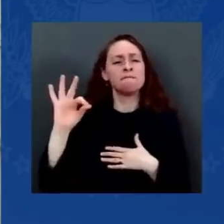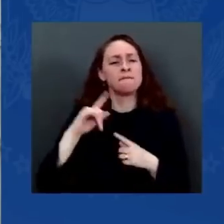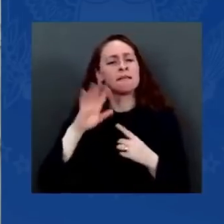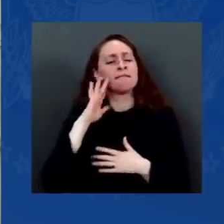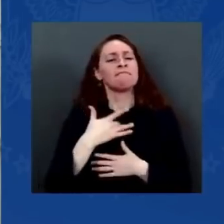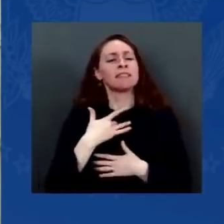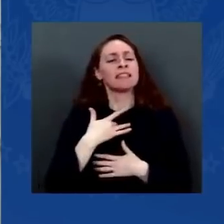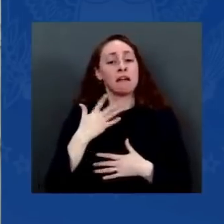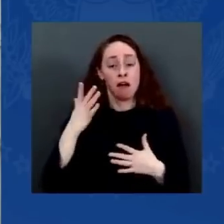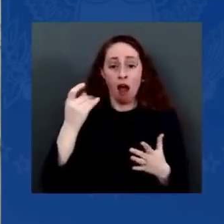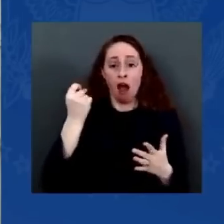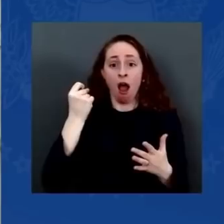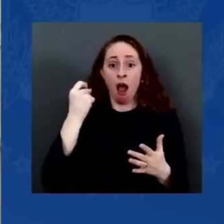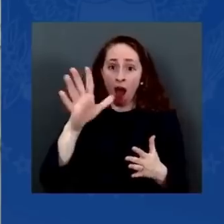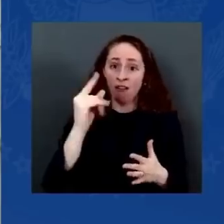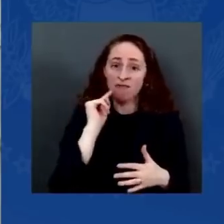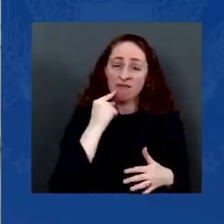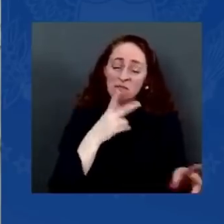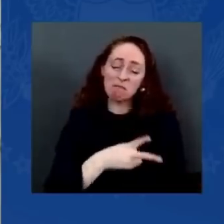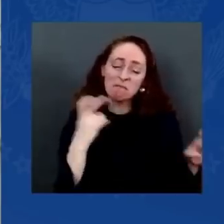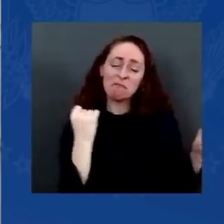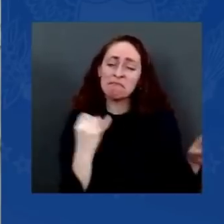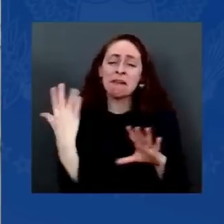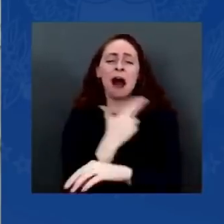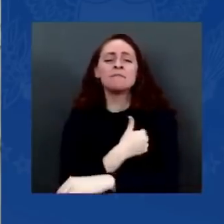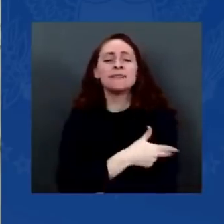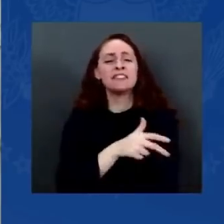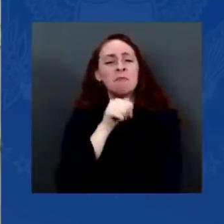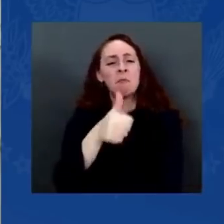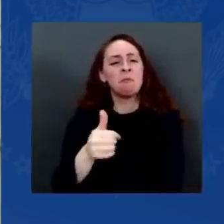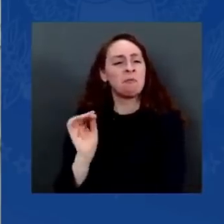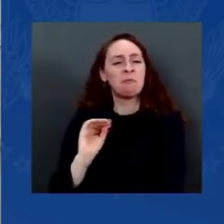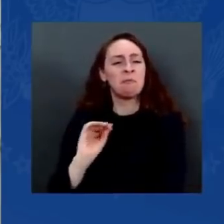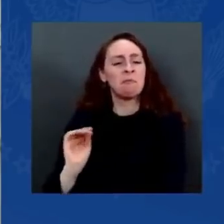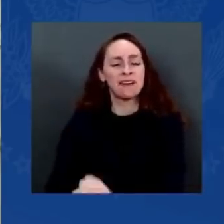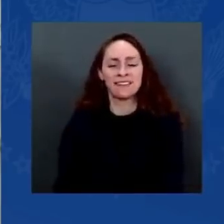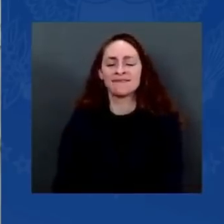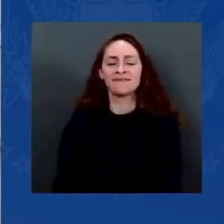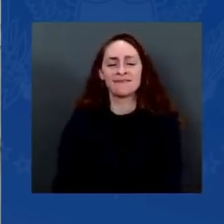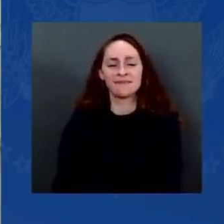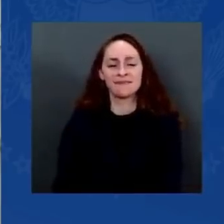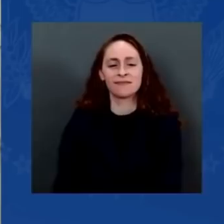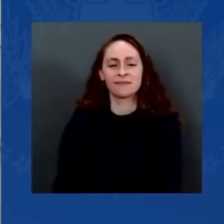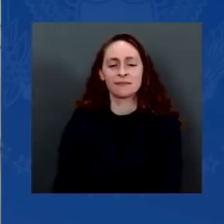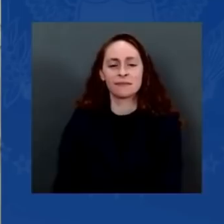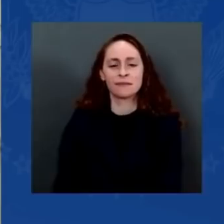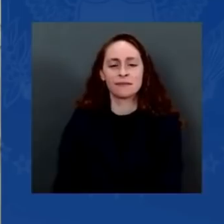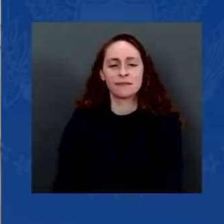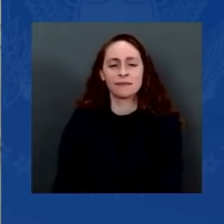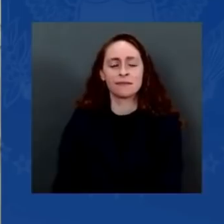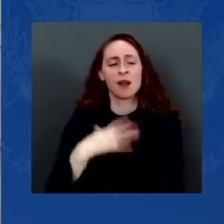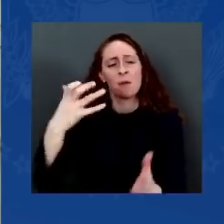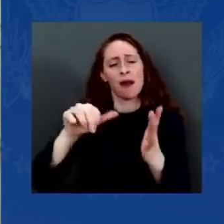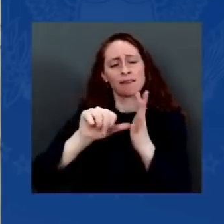death. Second point, we're prepared today for what's coming. In March of 2020, we were